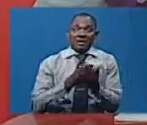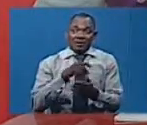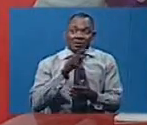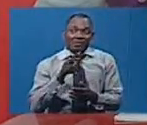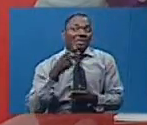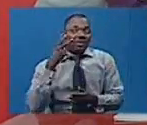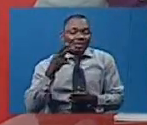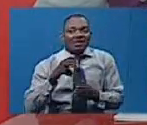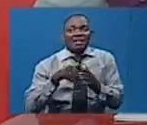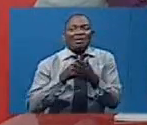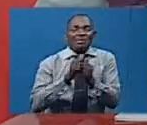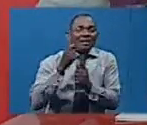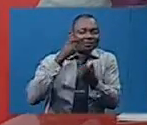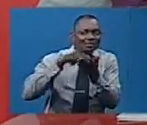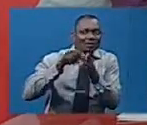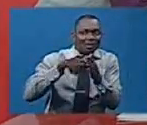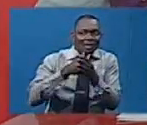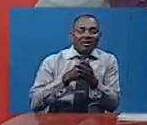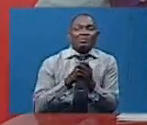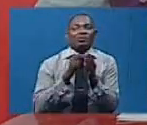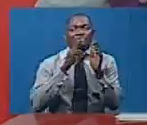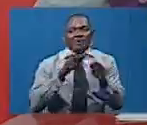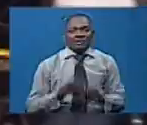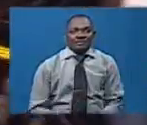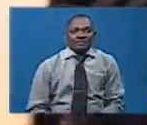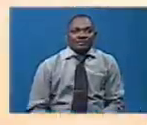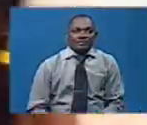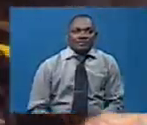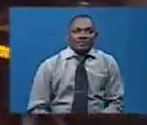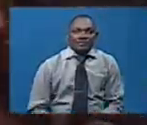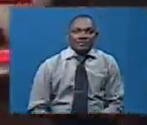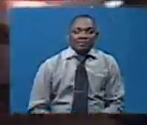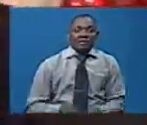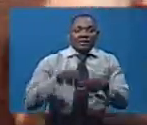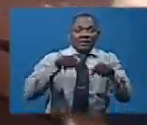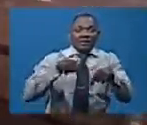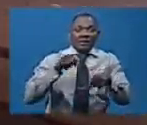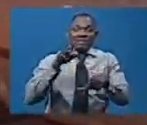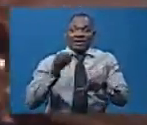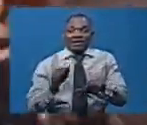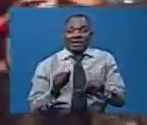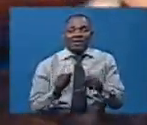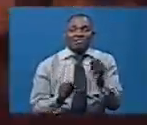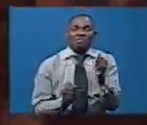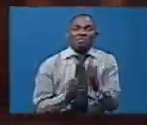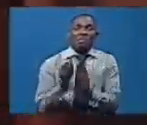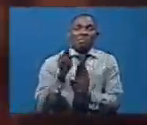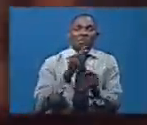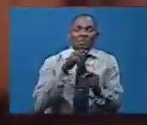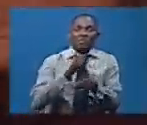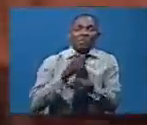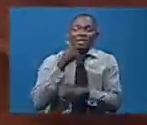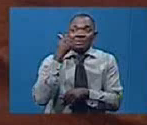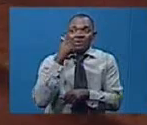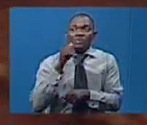has been on the streets at night looking for answers. In Accra, the majority of prostitutes